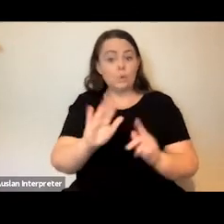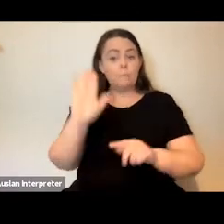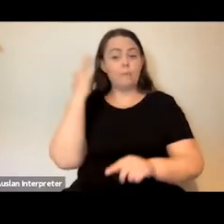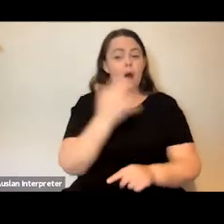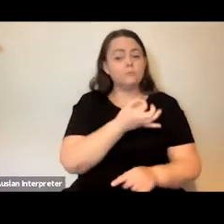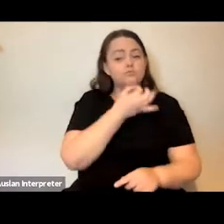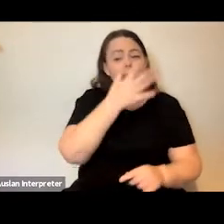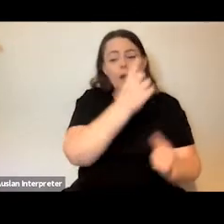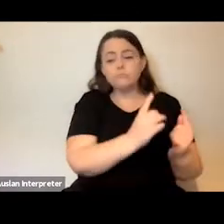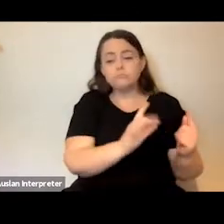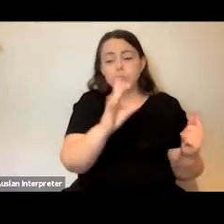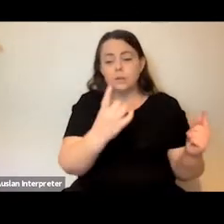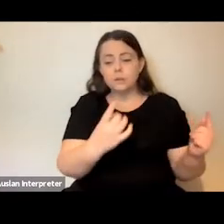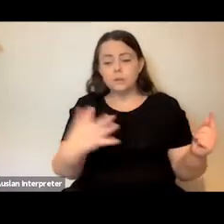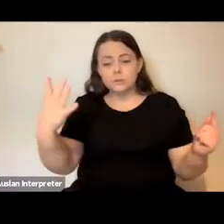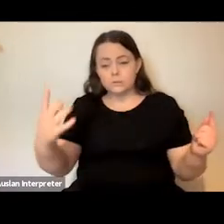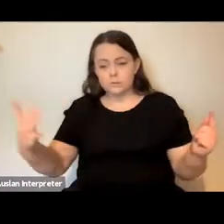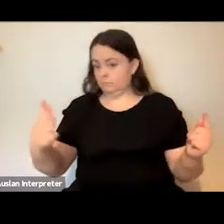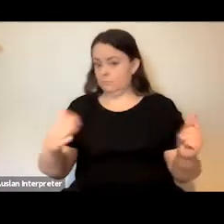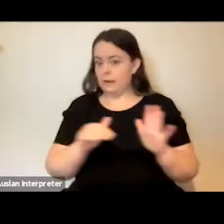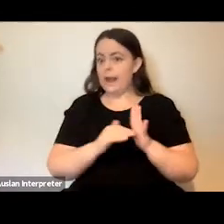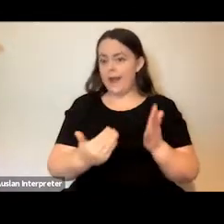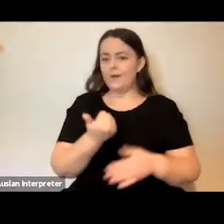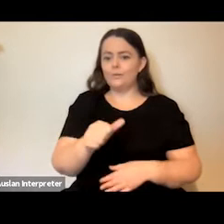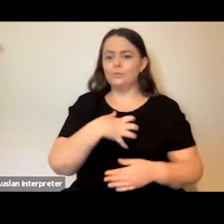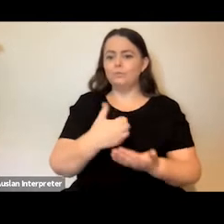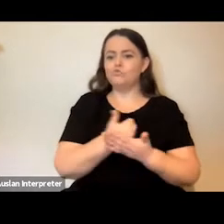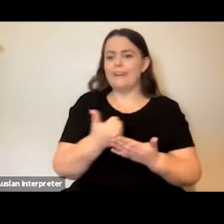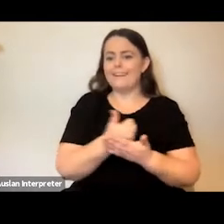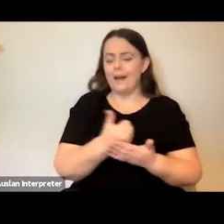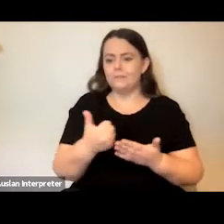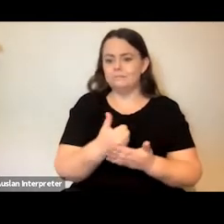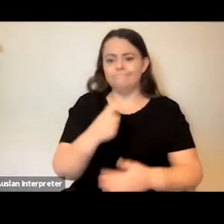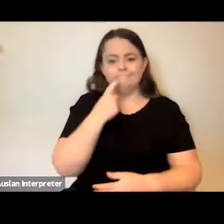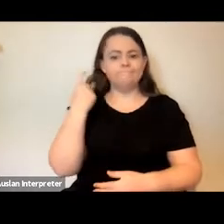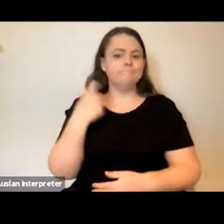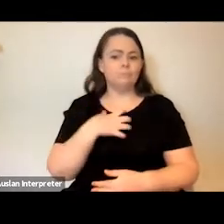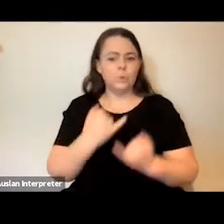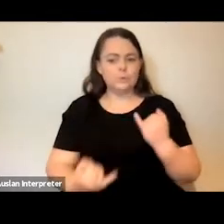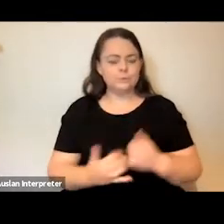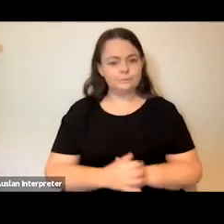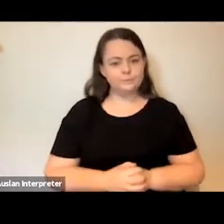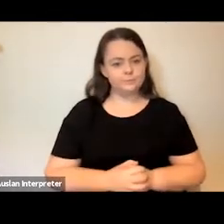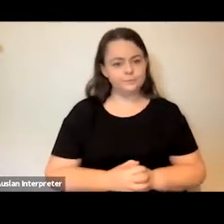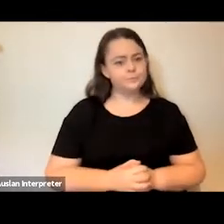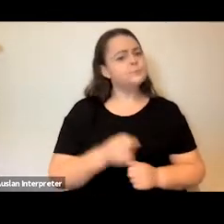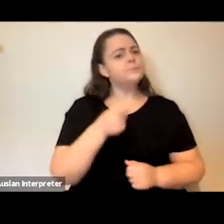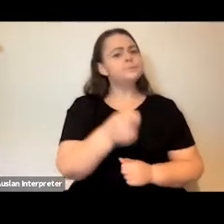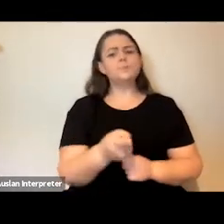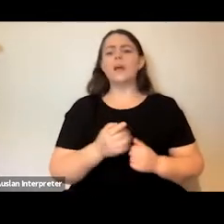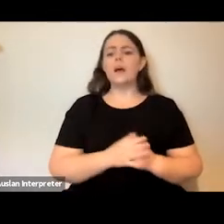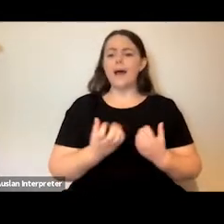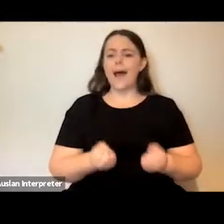And this kind of increase in methamphetamine use appears to be supported by the most recent wastewater report that was released,